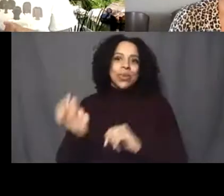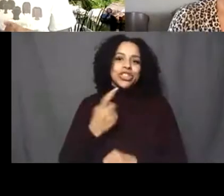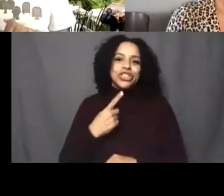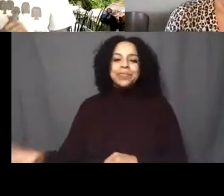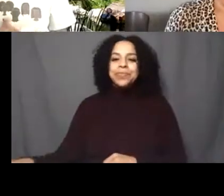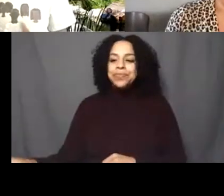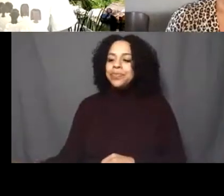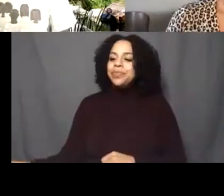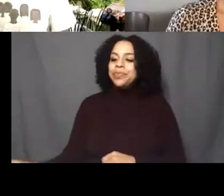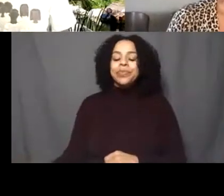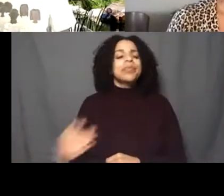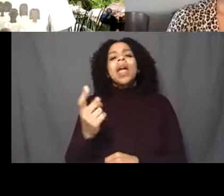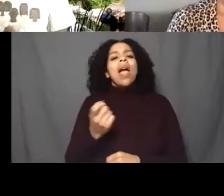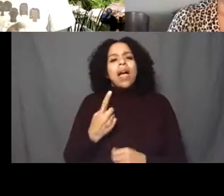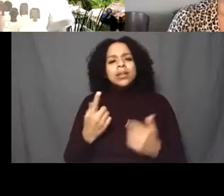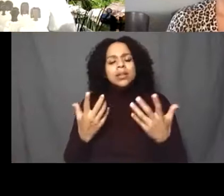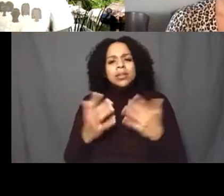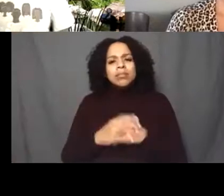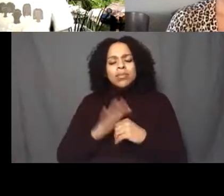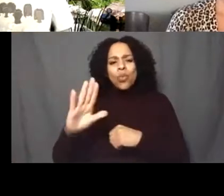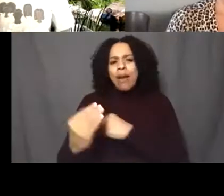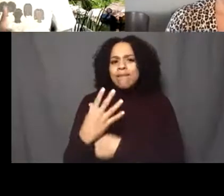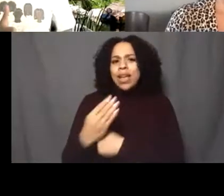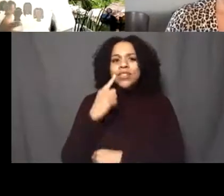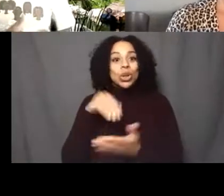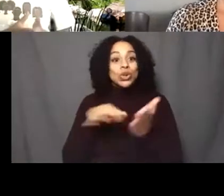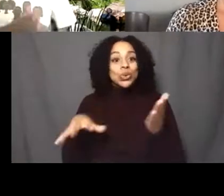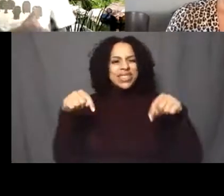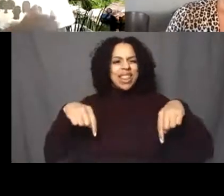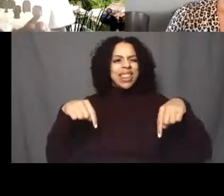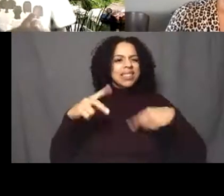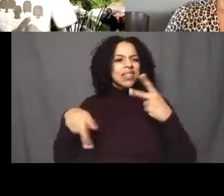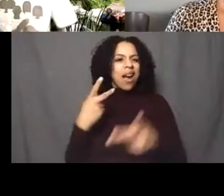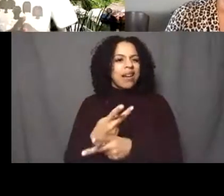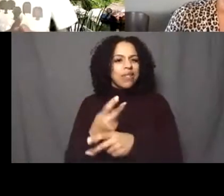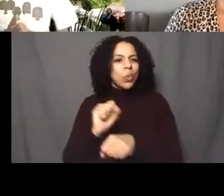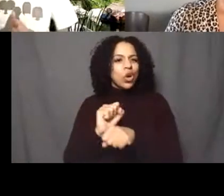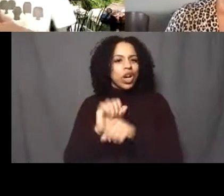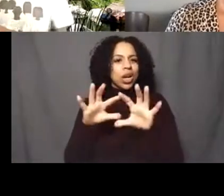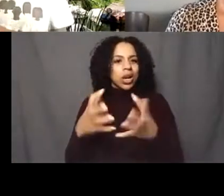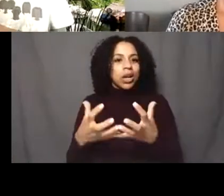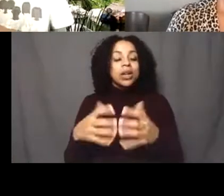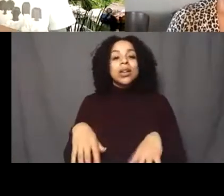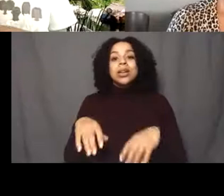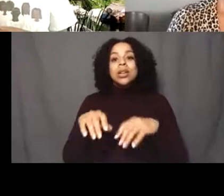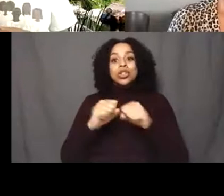asking what advice you have for students in this space whose social justice work doesn't always align with institutions of